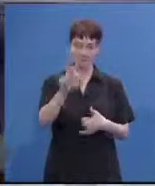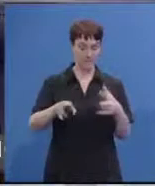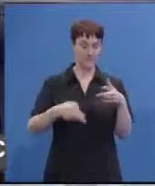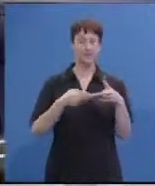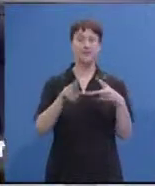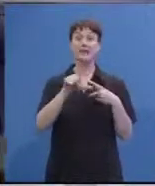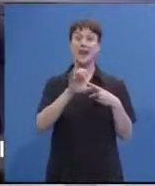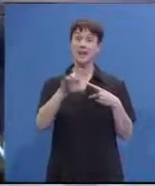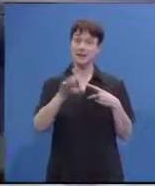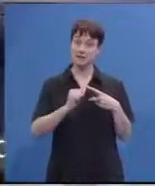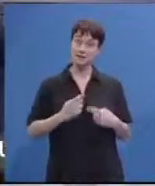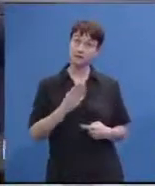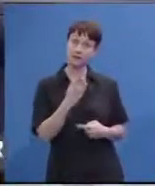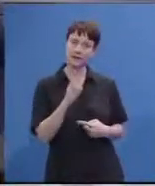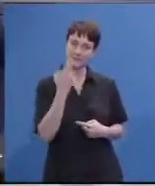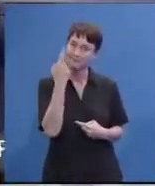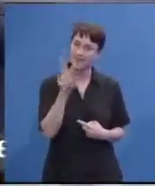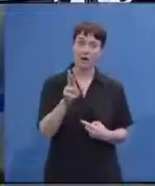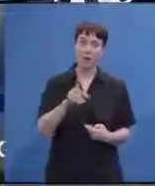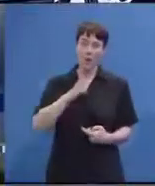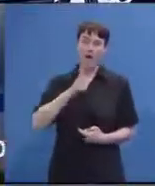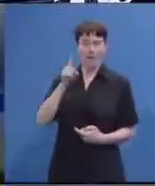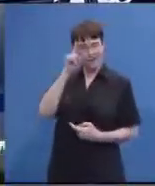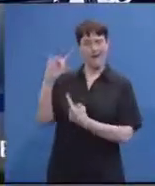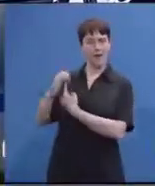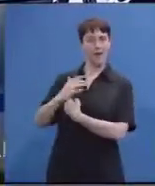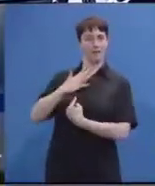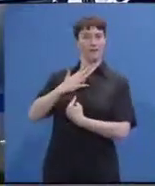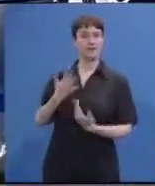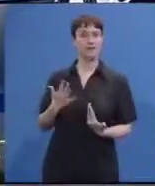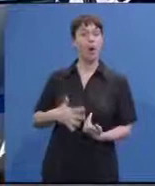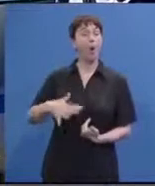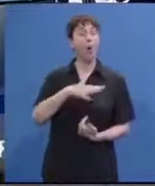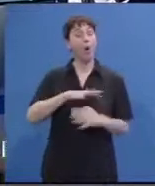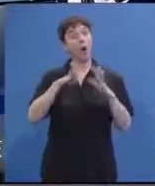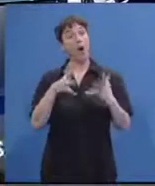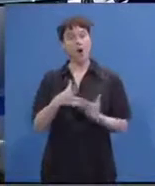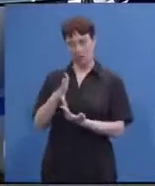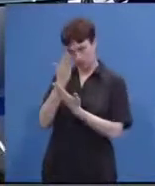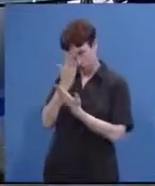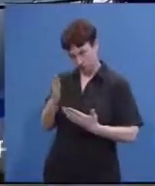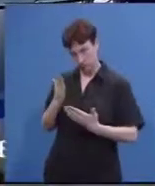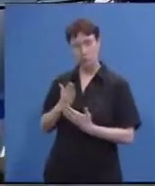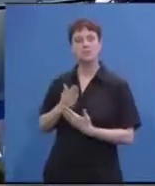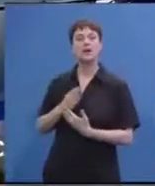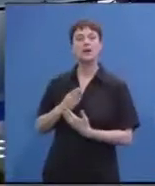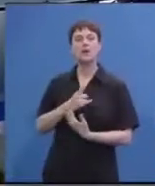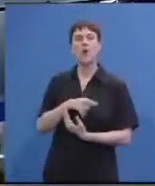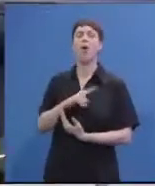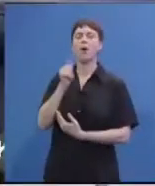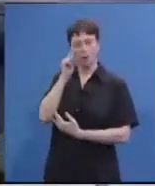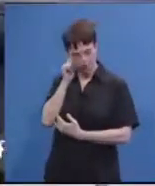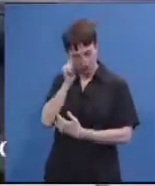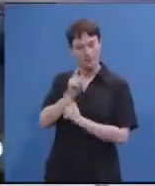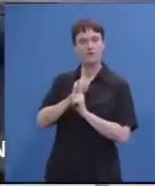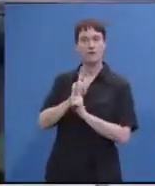the influence of Tata Madiba. Because everyone respected him so much that they were willing to listen to what he says. And he made what